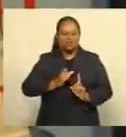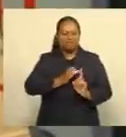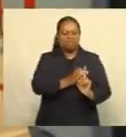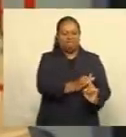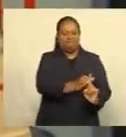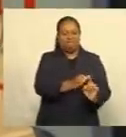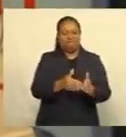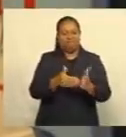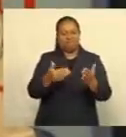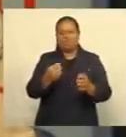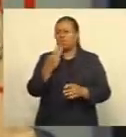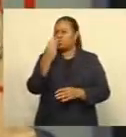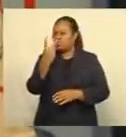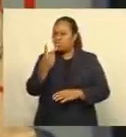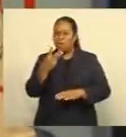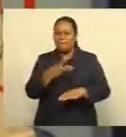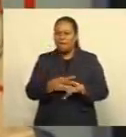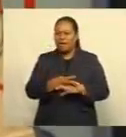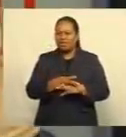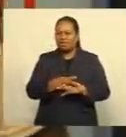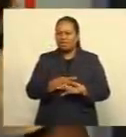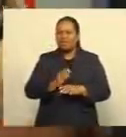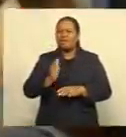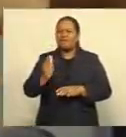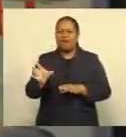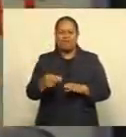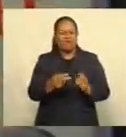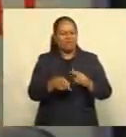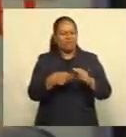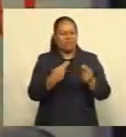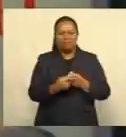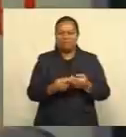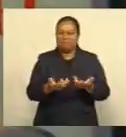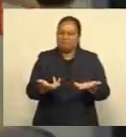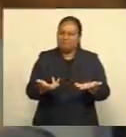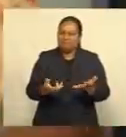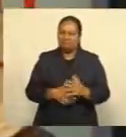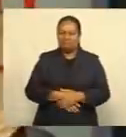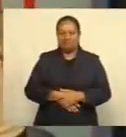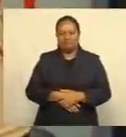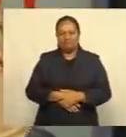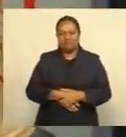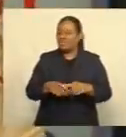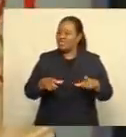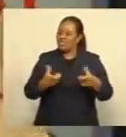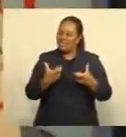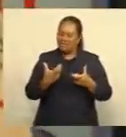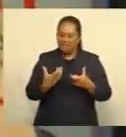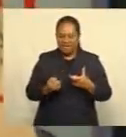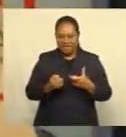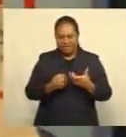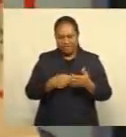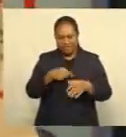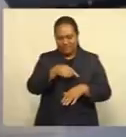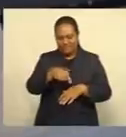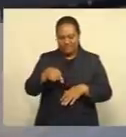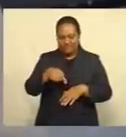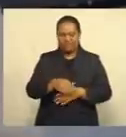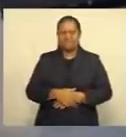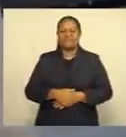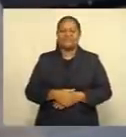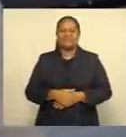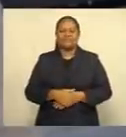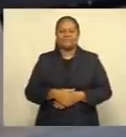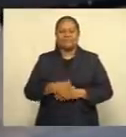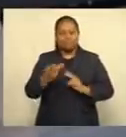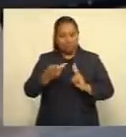and 2 months away from our family. So that's the only challenge facing right now. Both